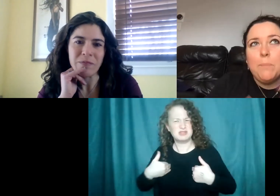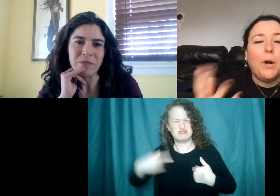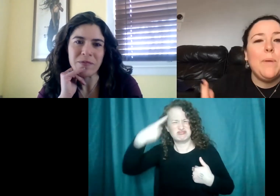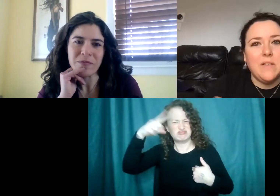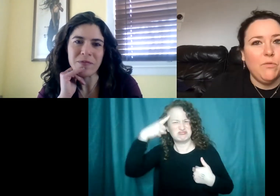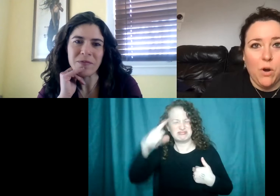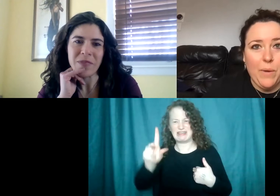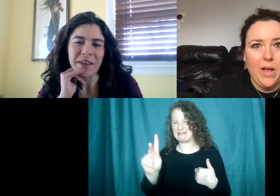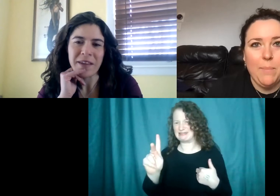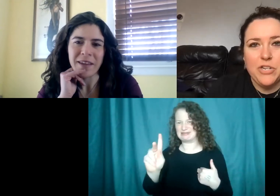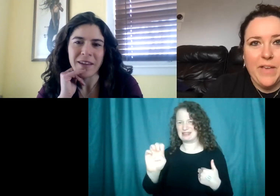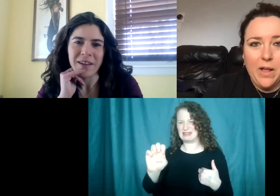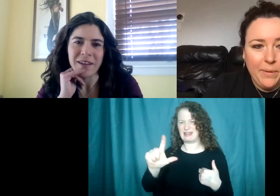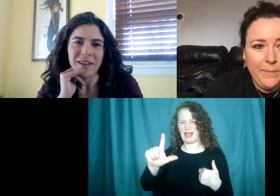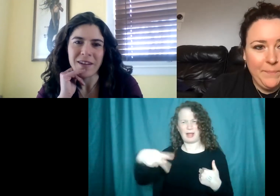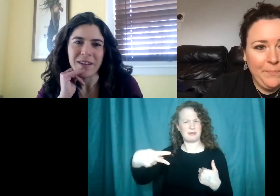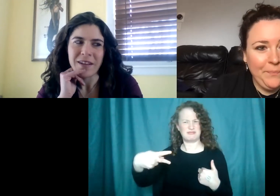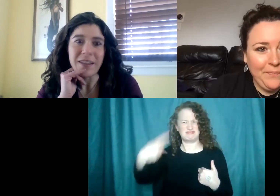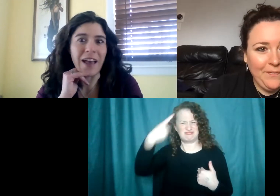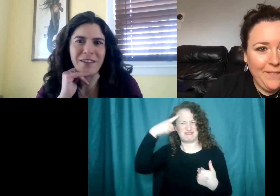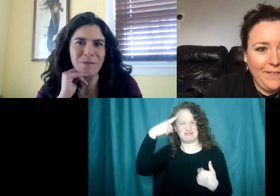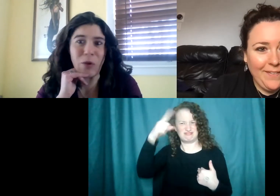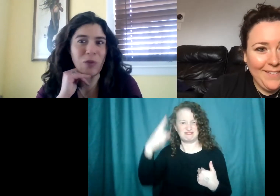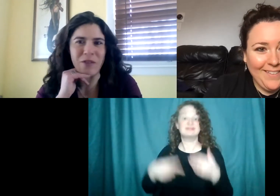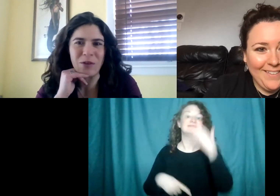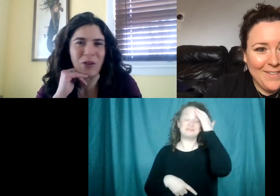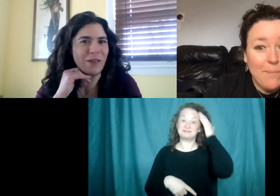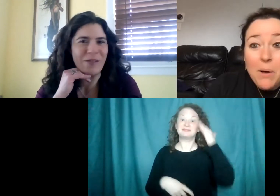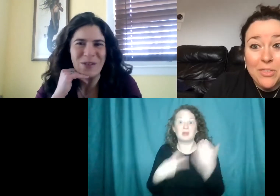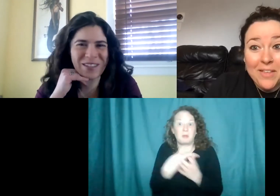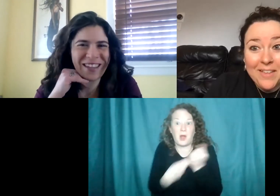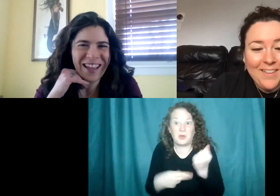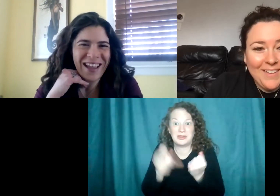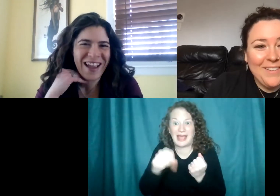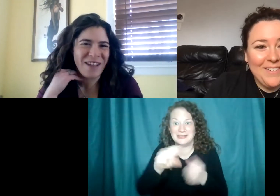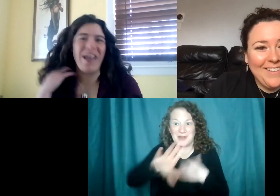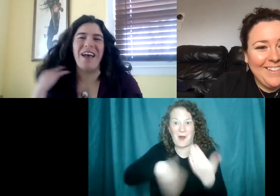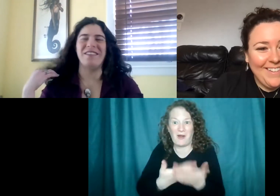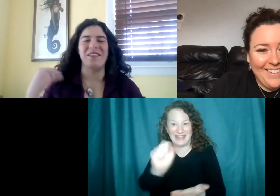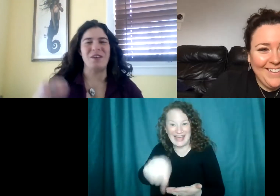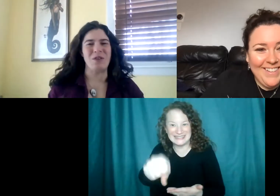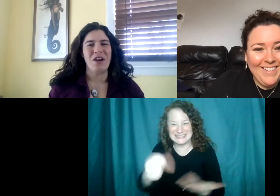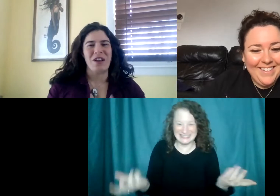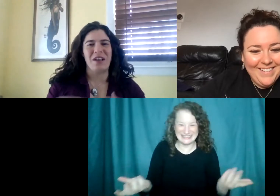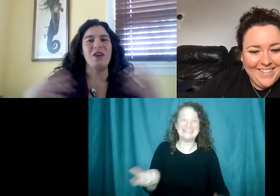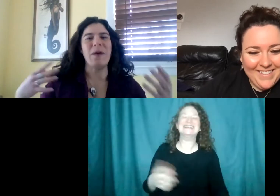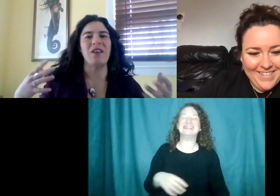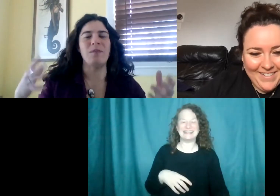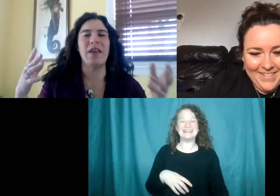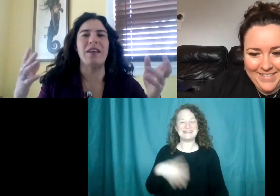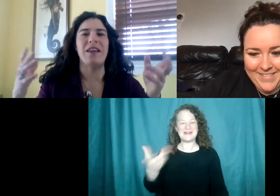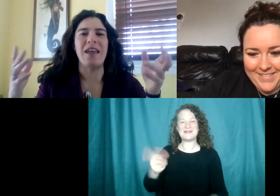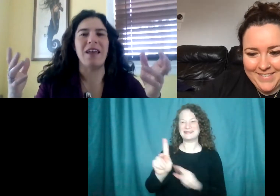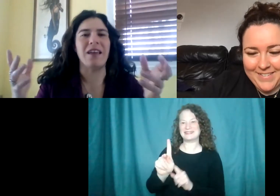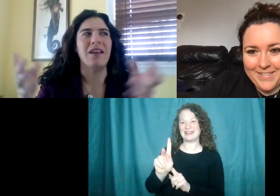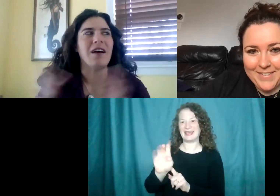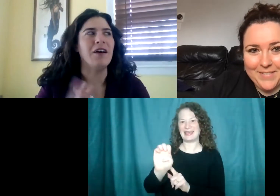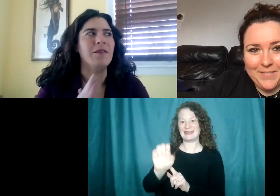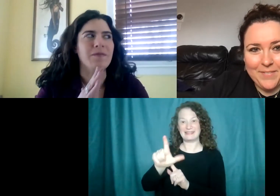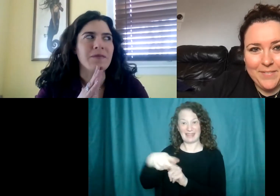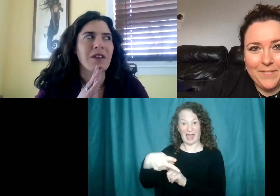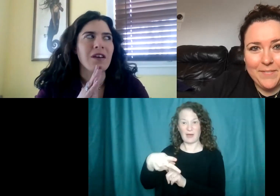would be the purpose of growing a bunch of kelp? Yes, both of those, all of those. Yes, so kelp has been